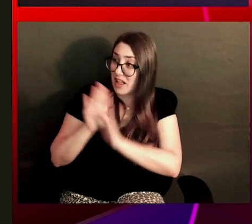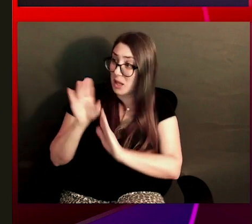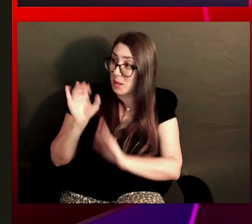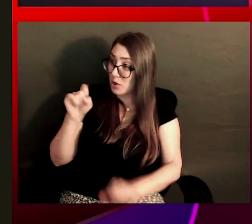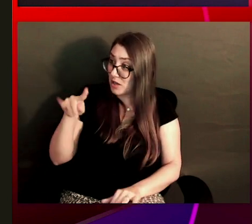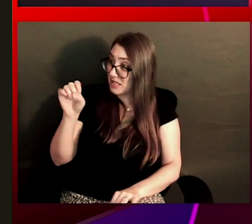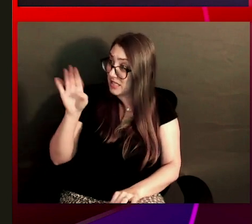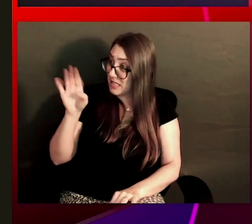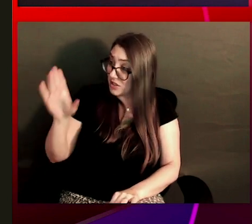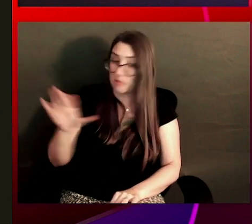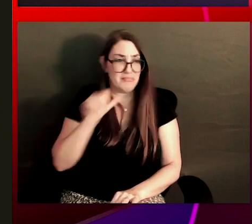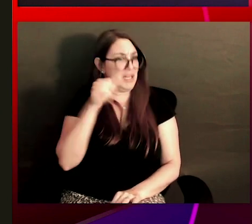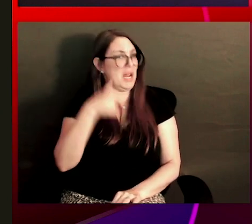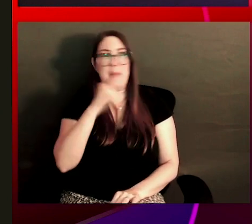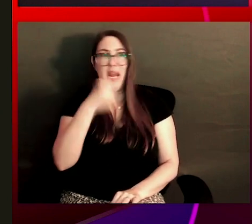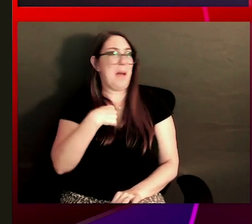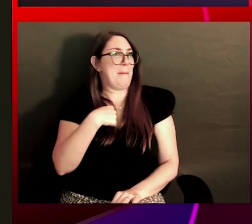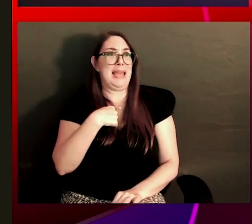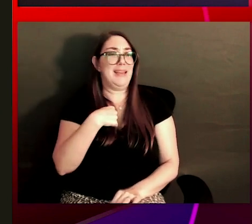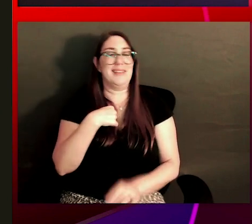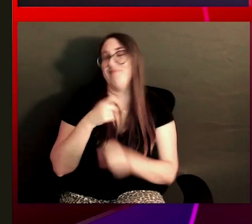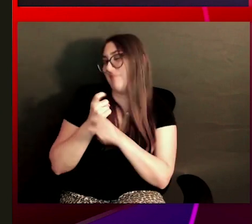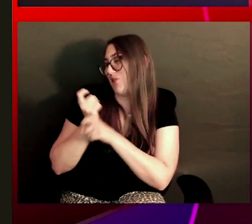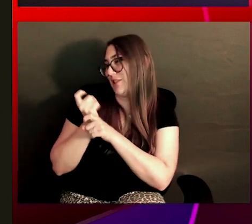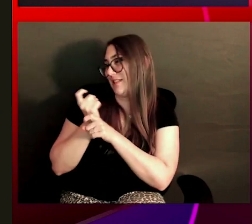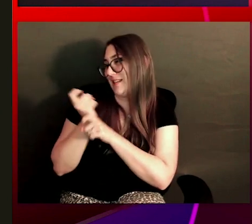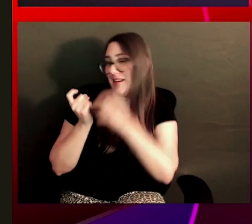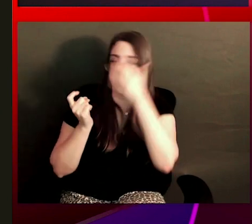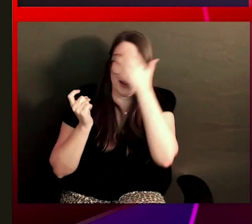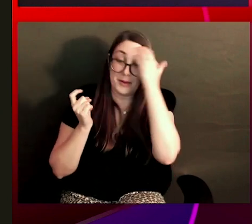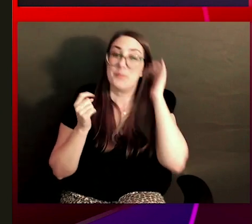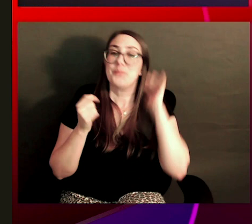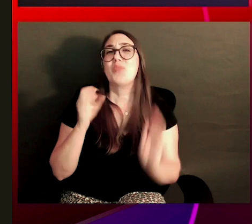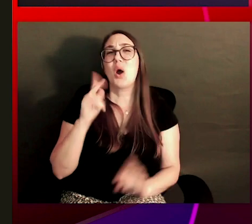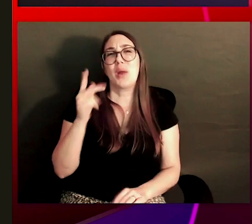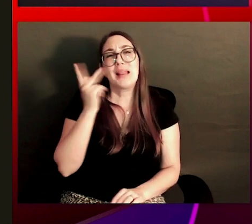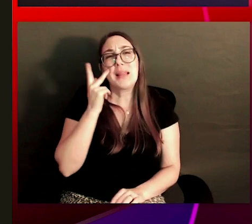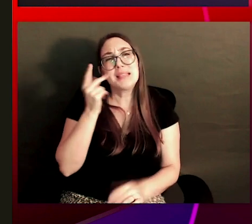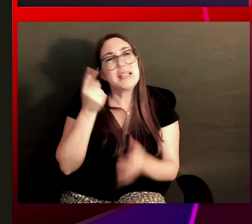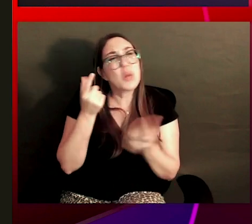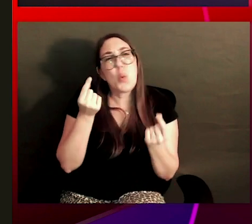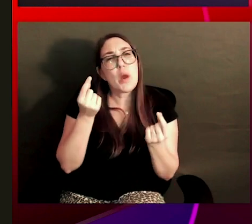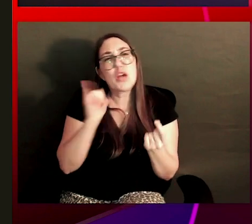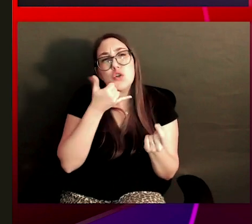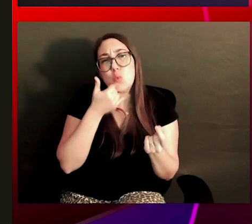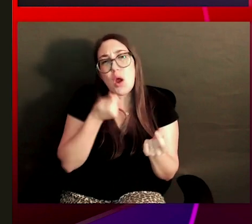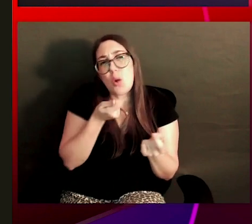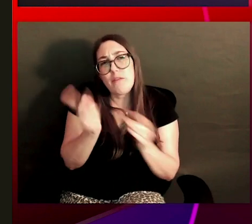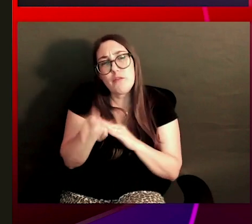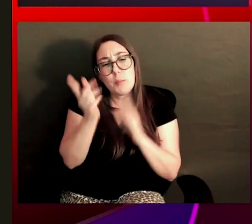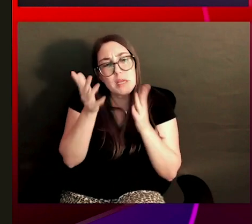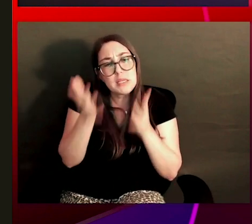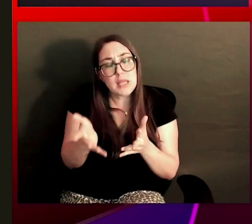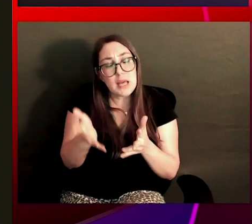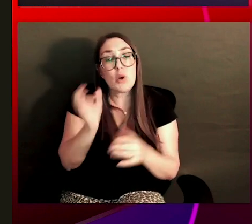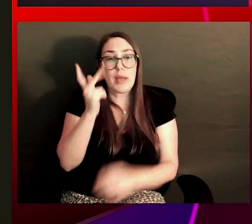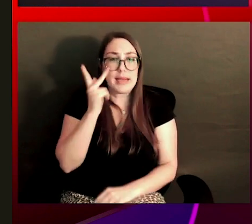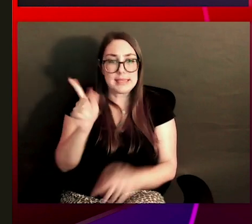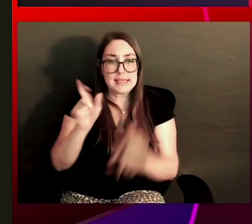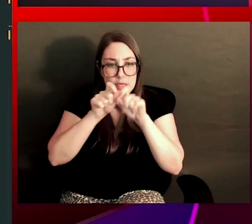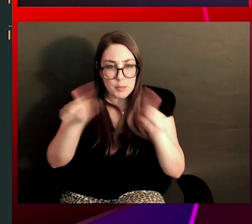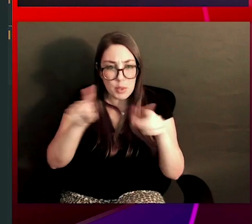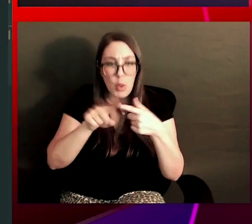me. All right, let's see. Just What kidding. might I have done wrong? We have a few minutes left. So we added the extensions namespace. We redeployed it. Everything